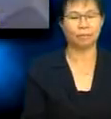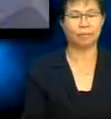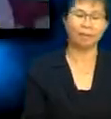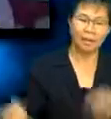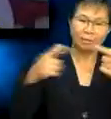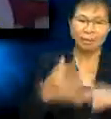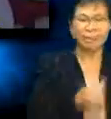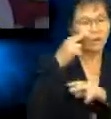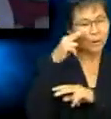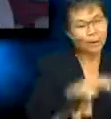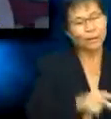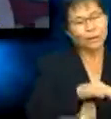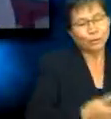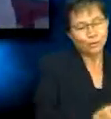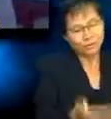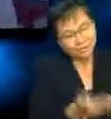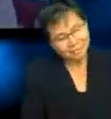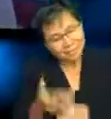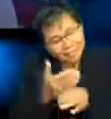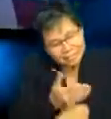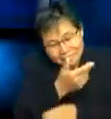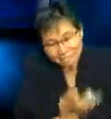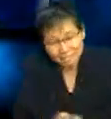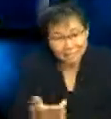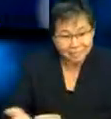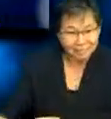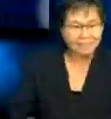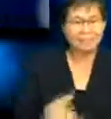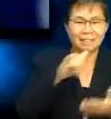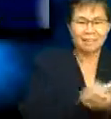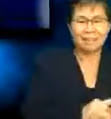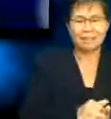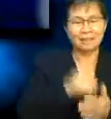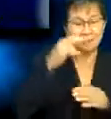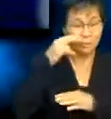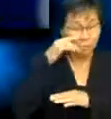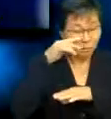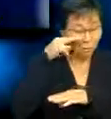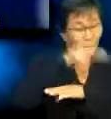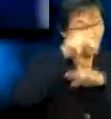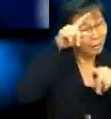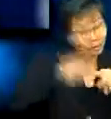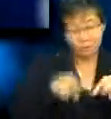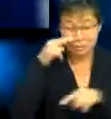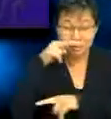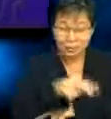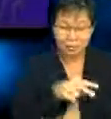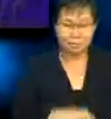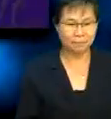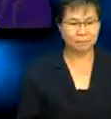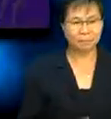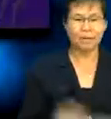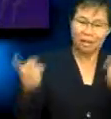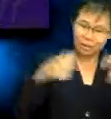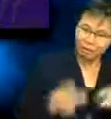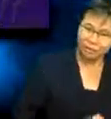Come take a look at those little things that the naked eyes can see.